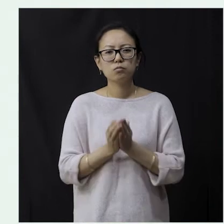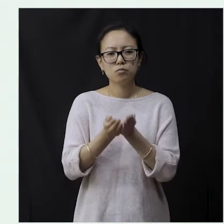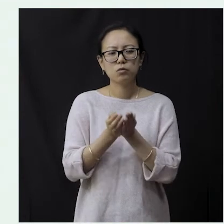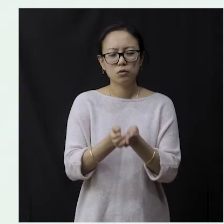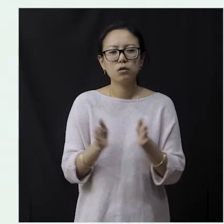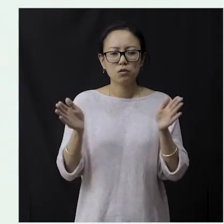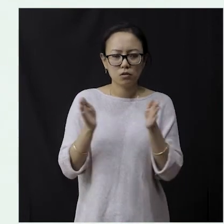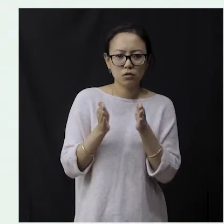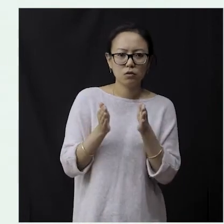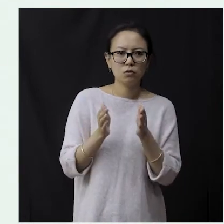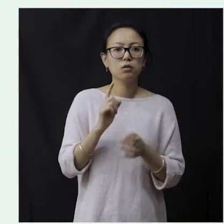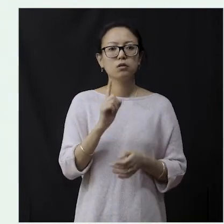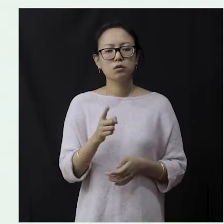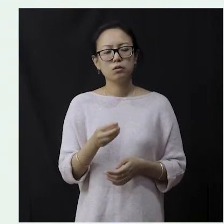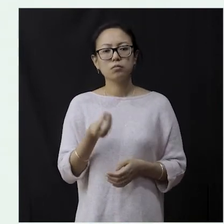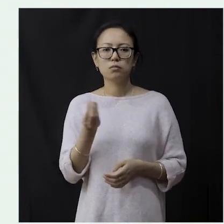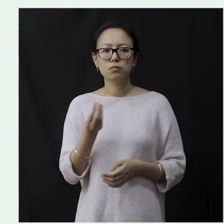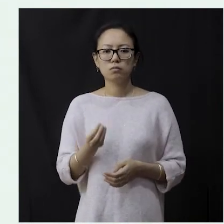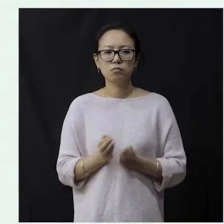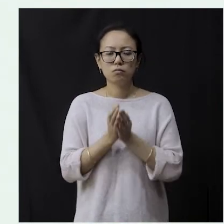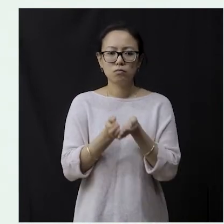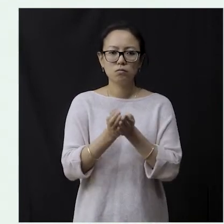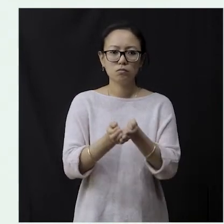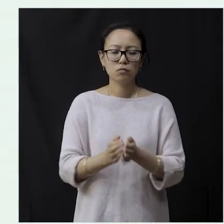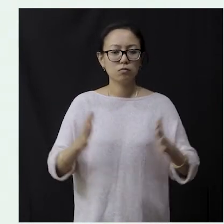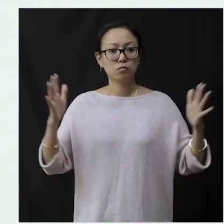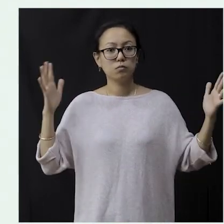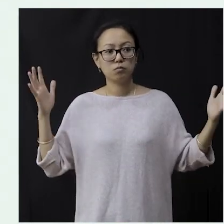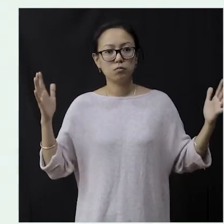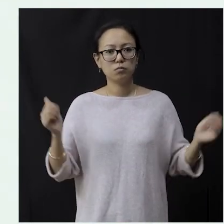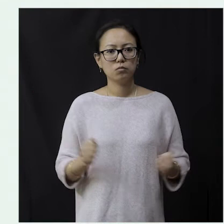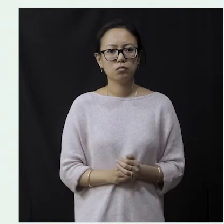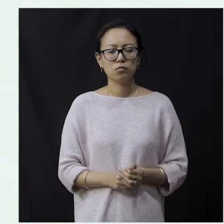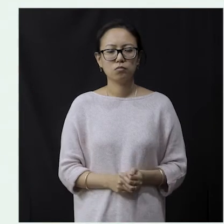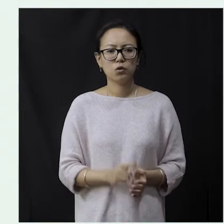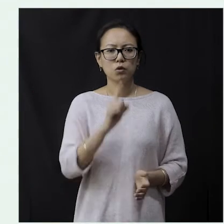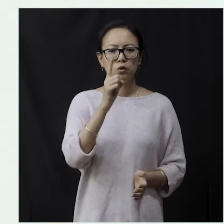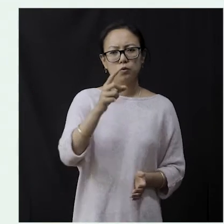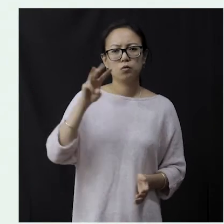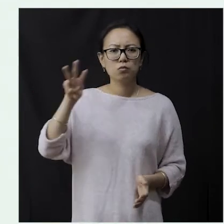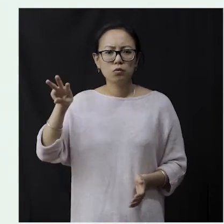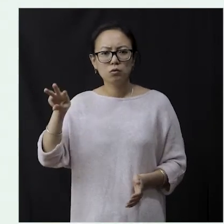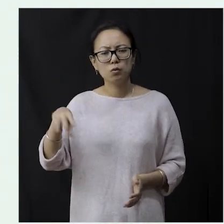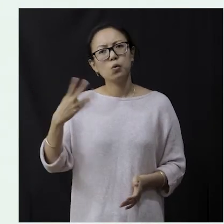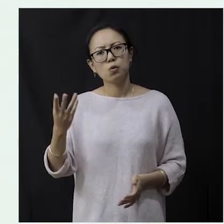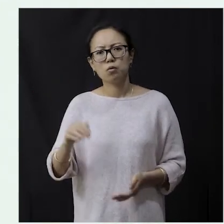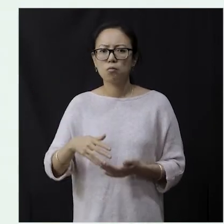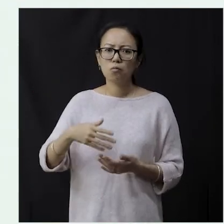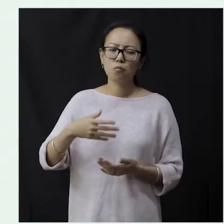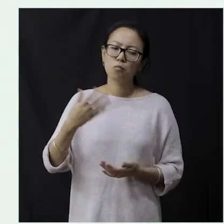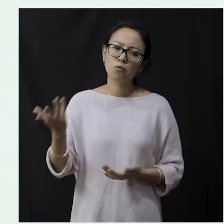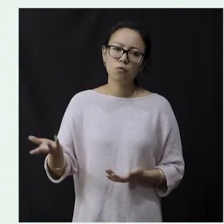some of the ships are very large, so even thousands of people can travel there. All right.